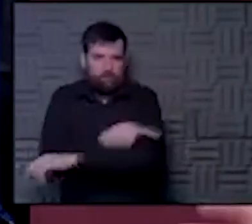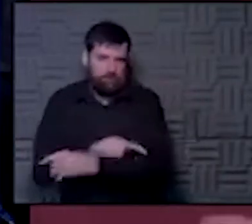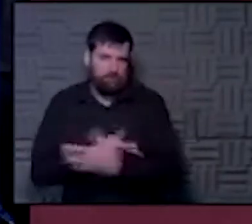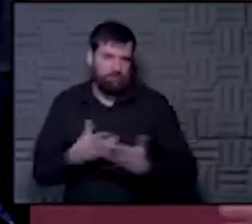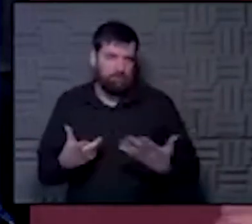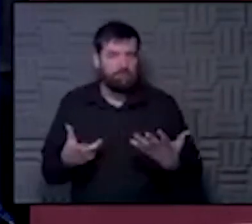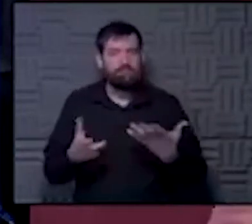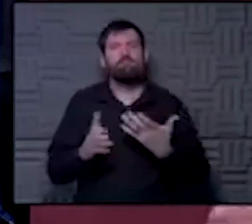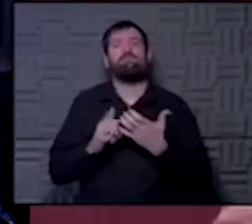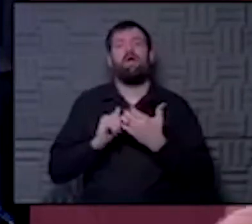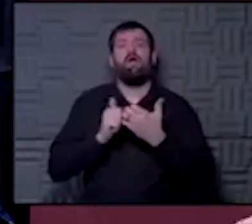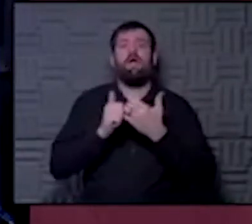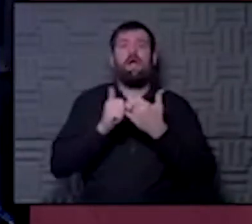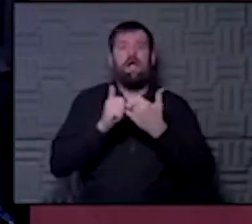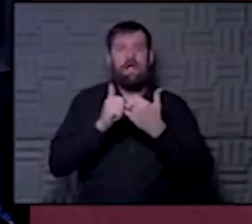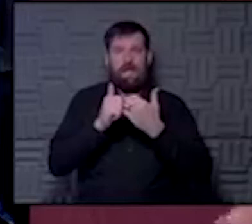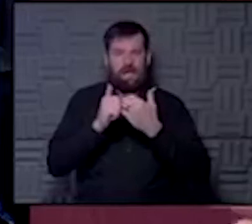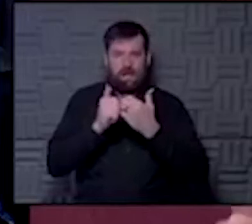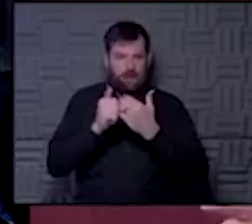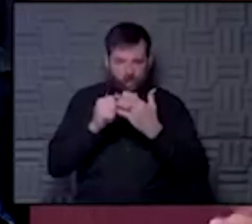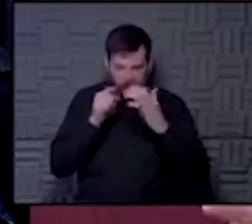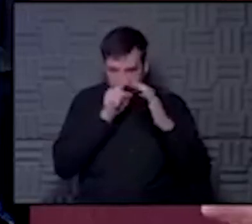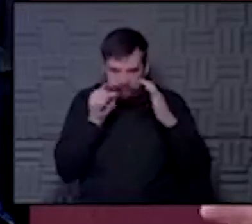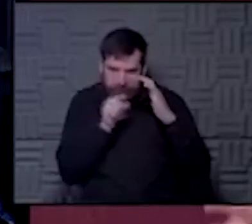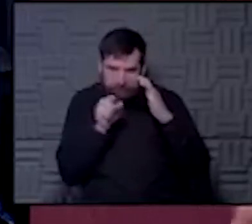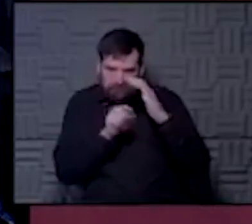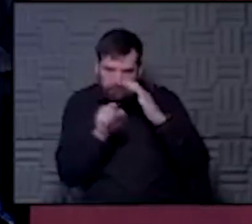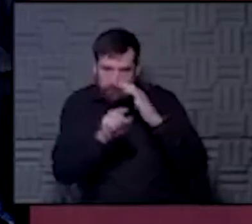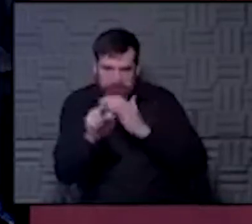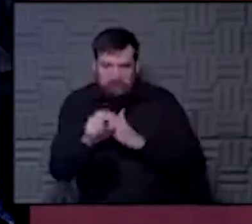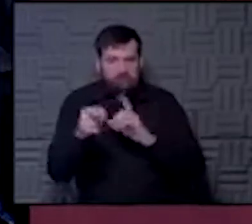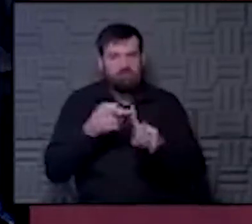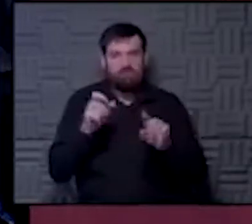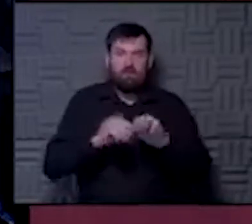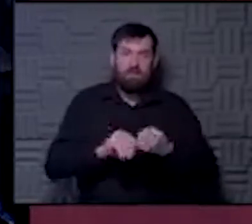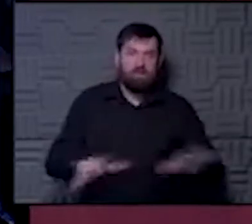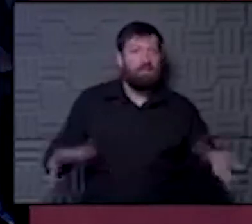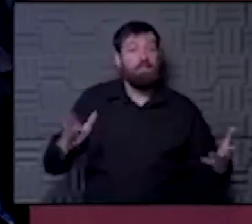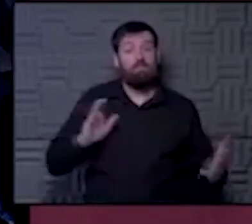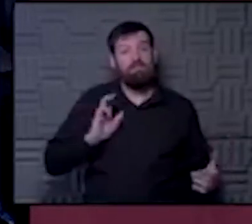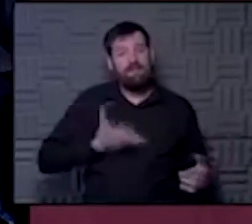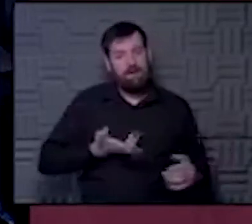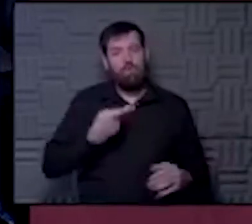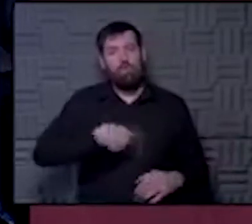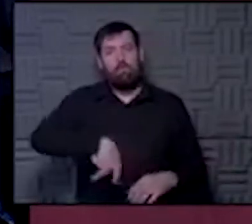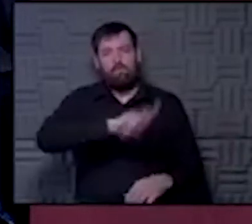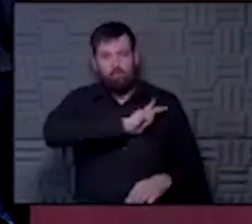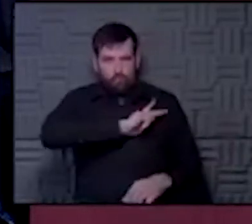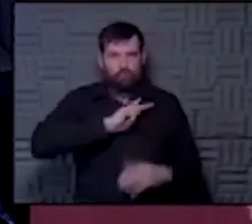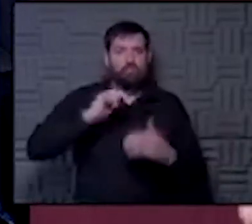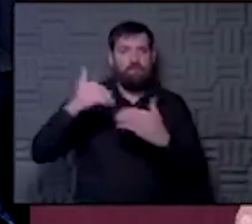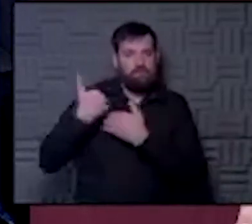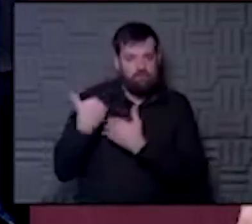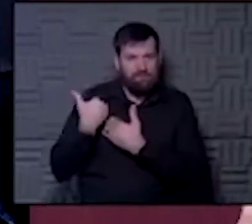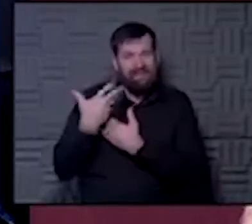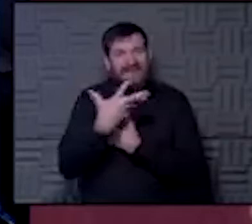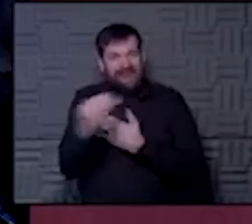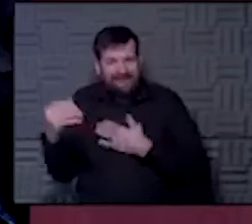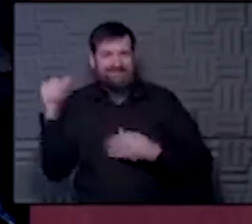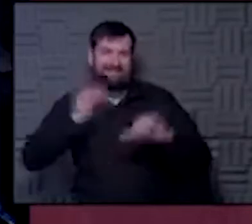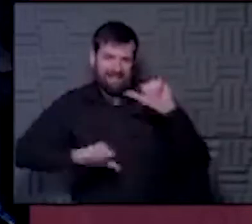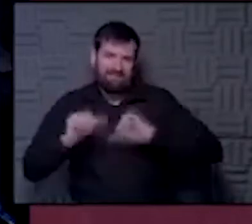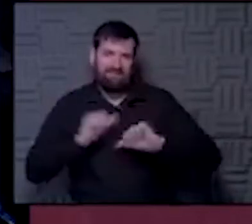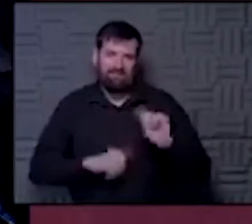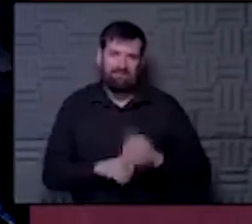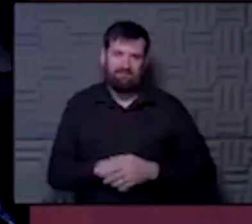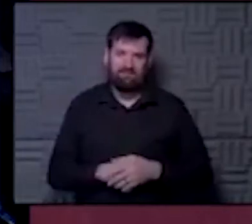find our way out of this crisis and out of this pandemic? The answer really is our own personal responsibilities and science. And one of the